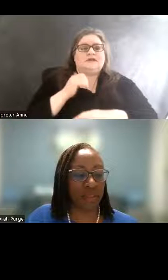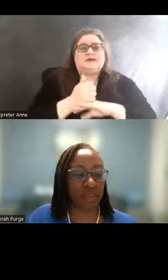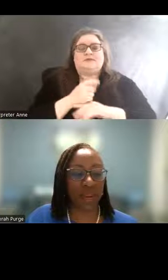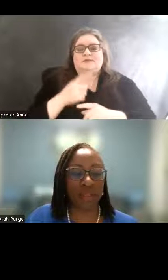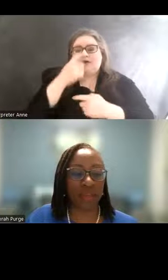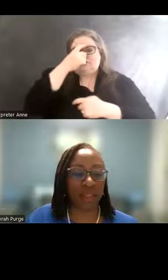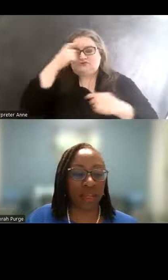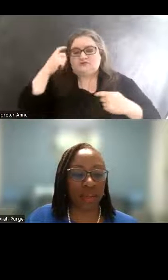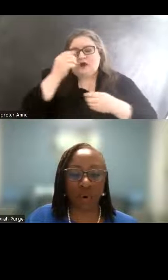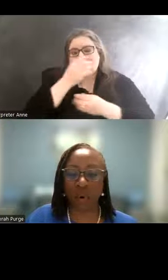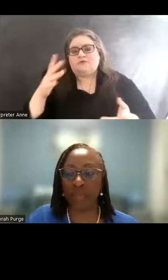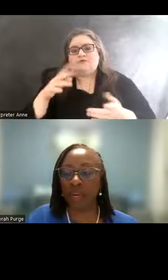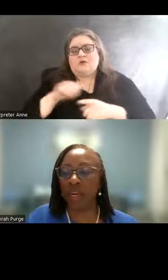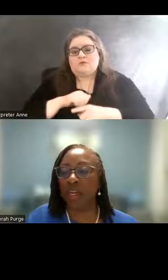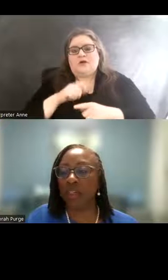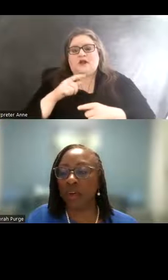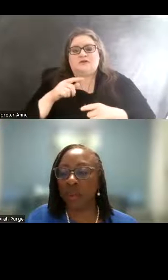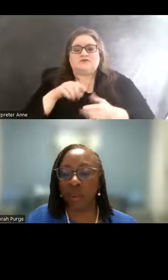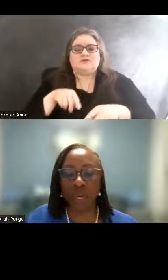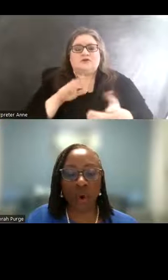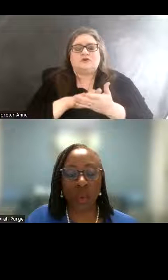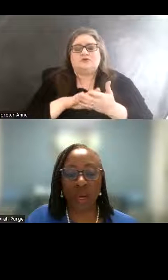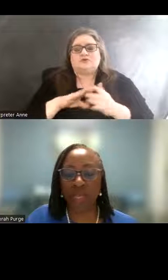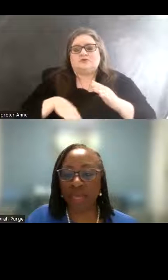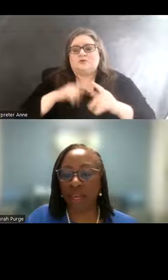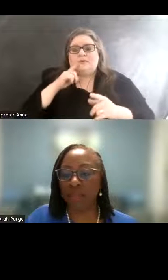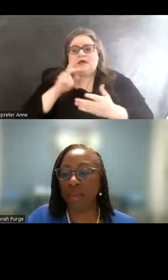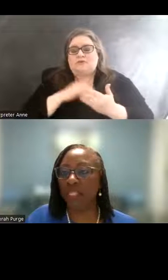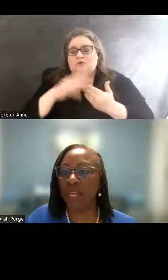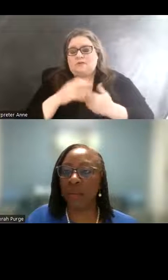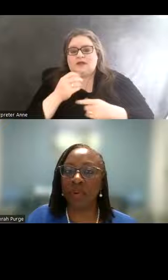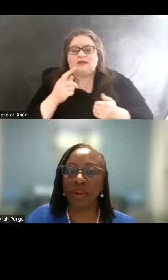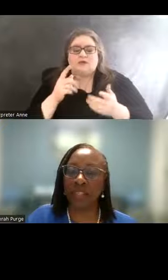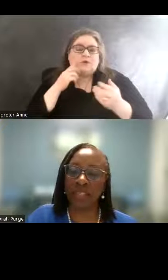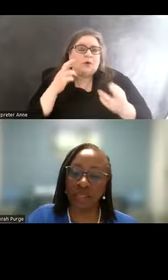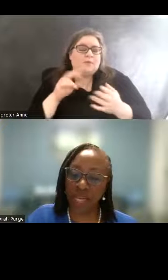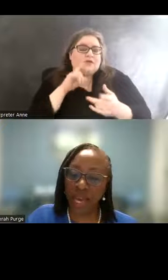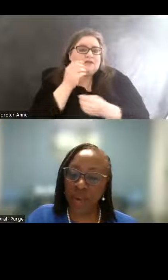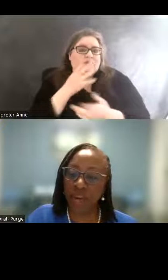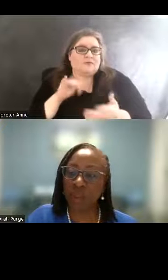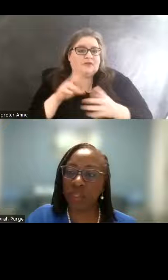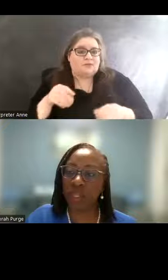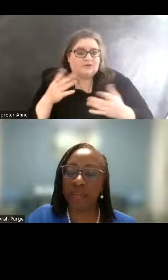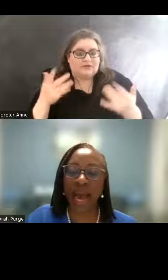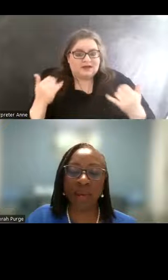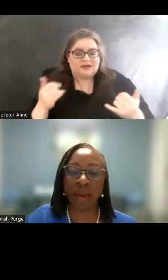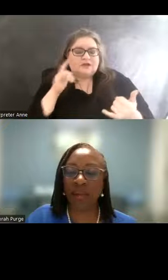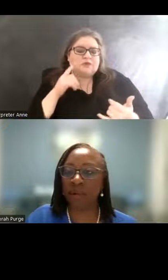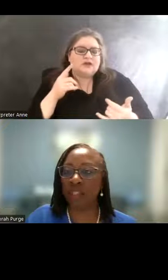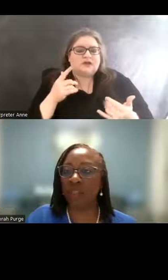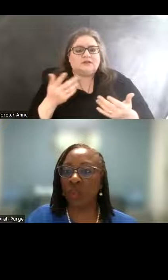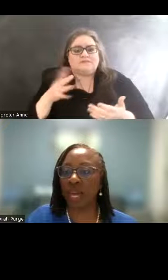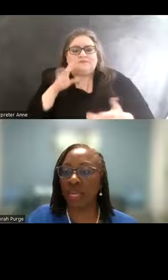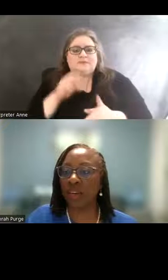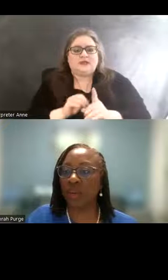a school-based mental health program. So we hope that the information that we provide to you today will somehow